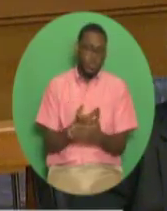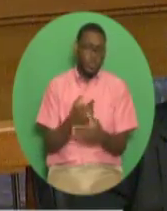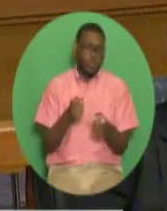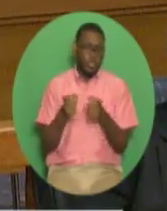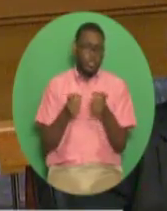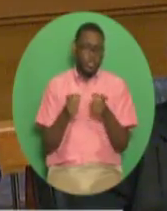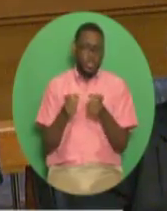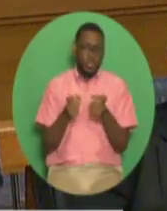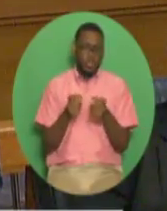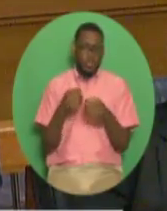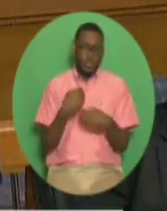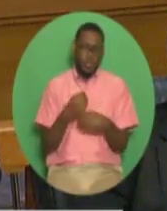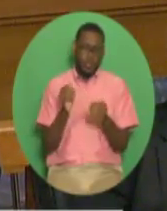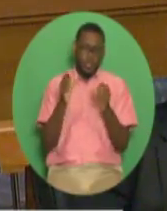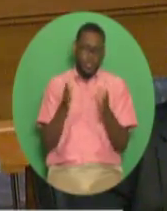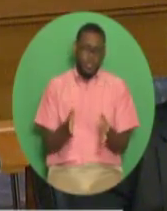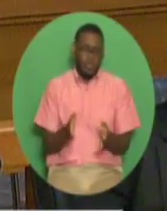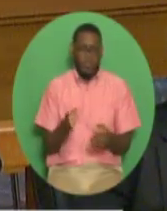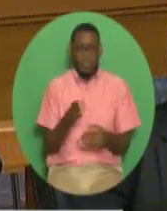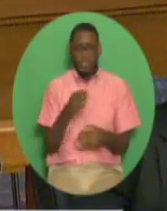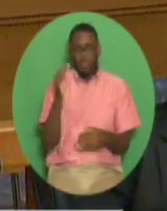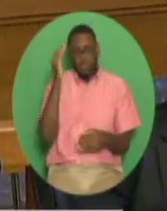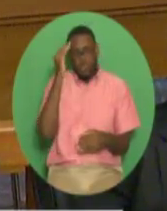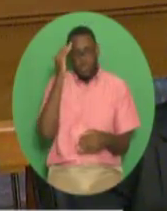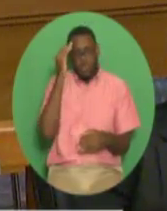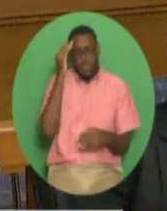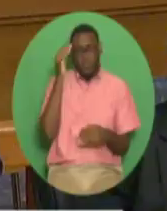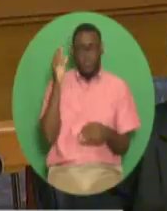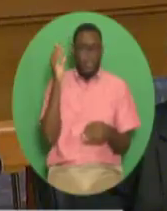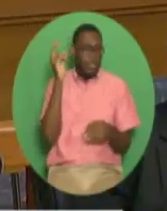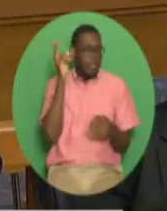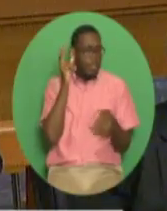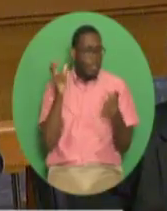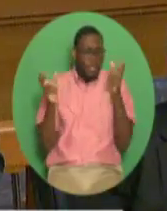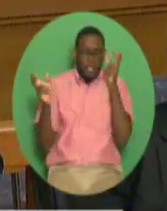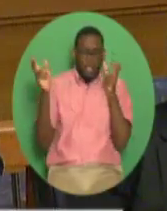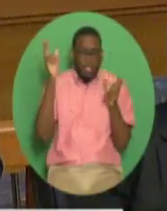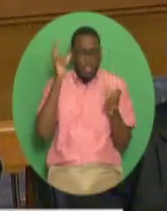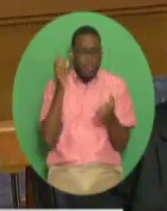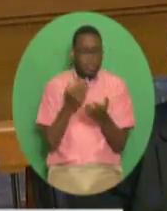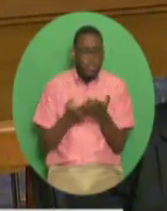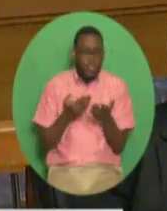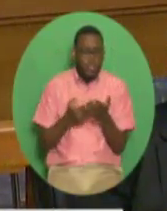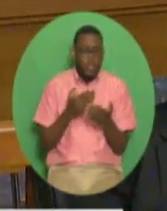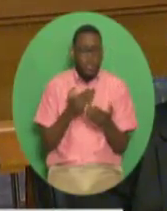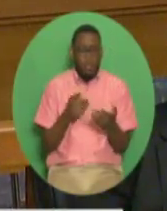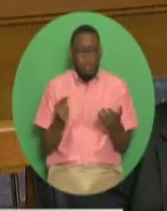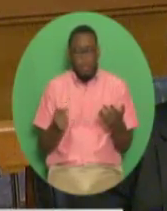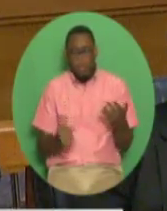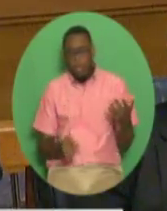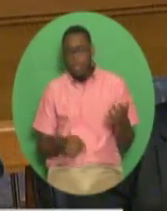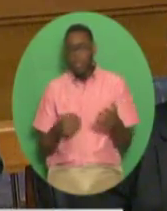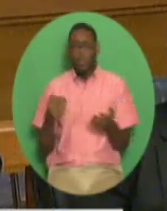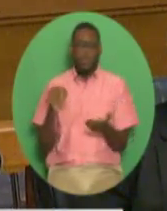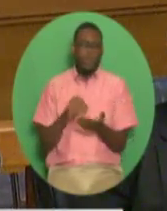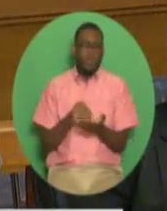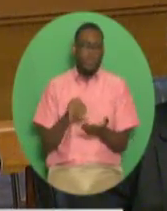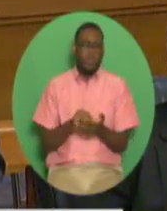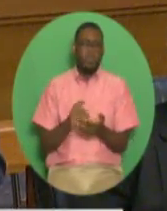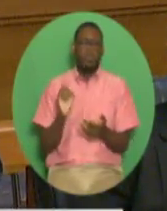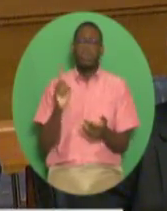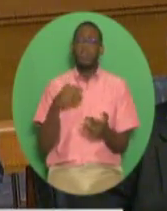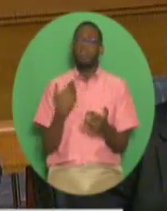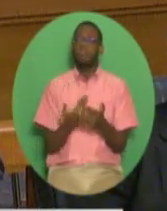in successive presentations in the budget. And therefore, I'd want to find out again where we exactly in terms